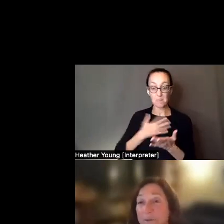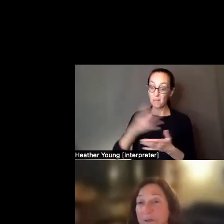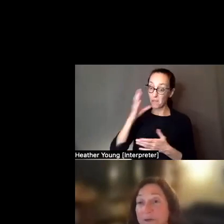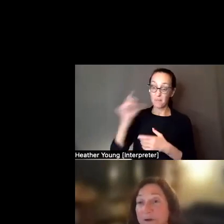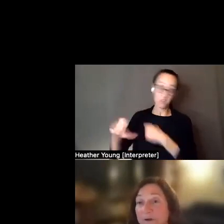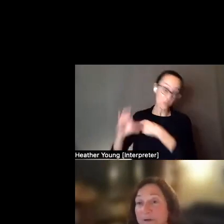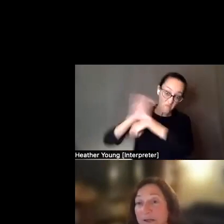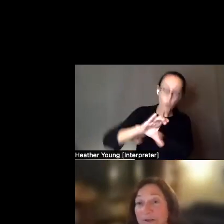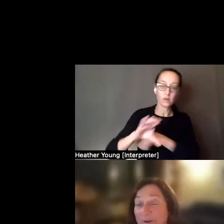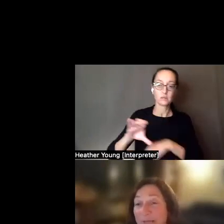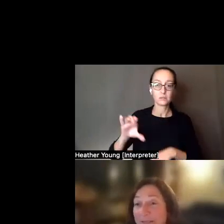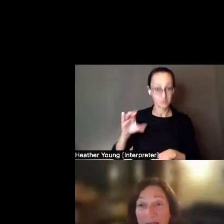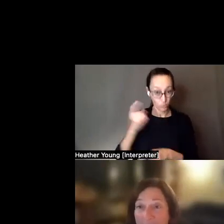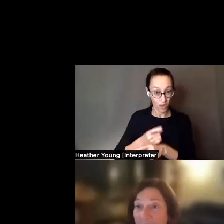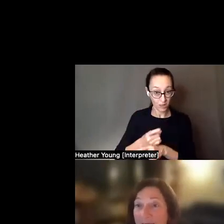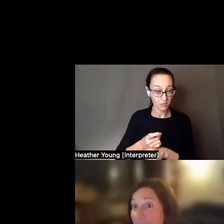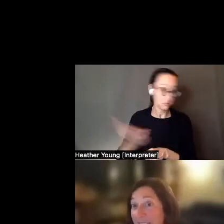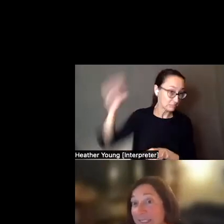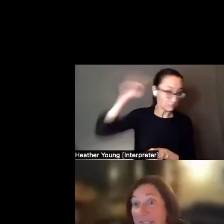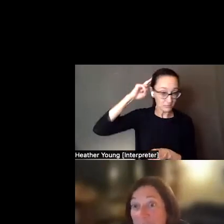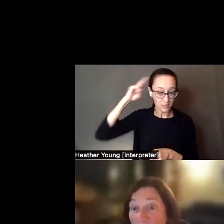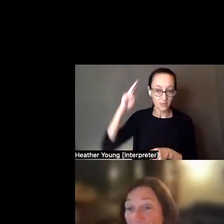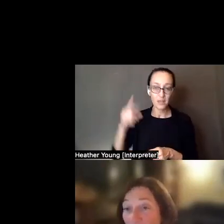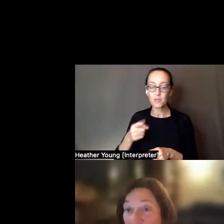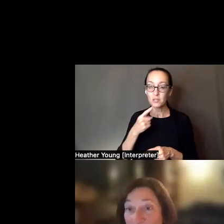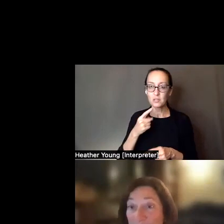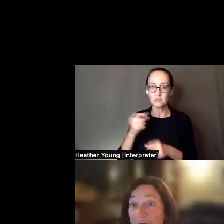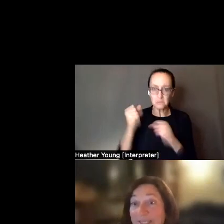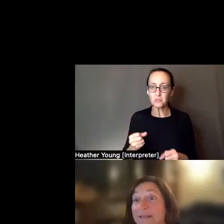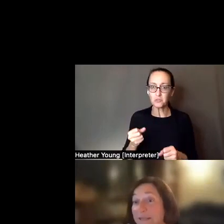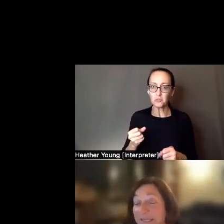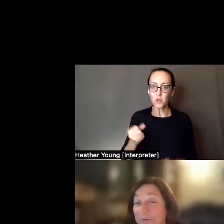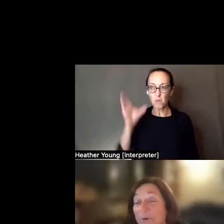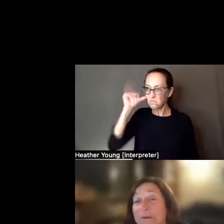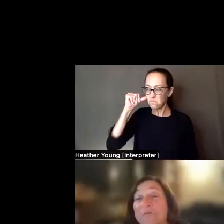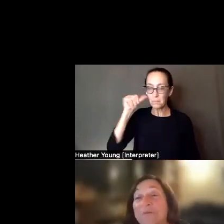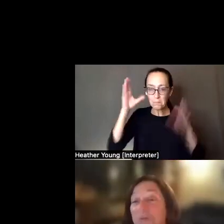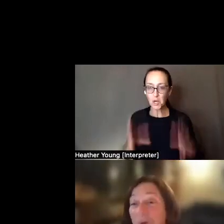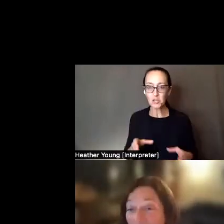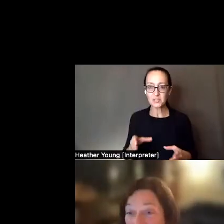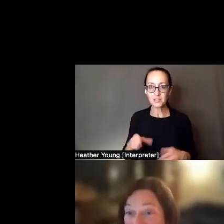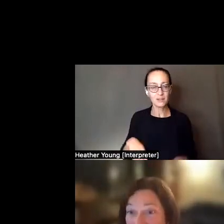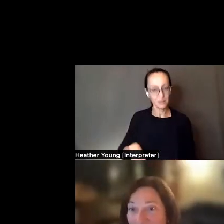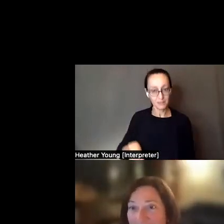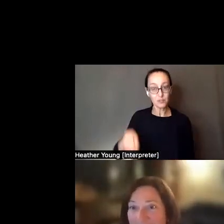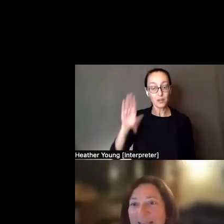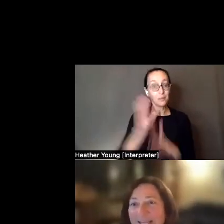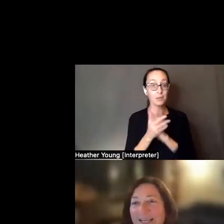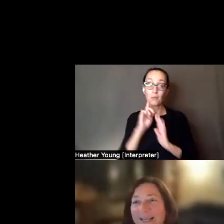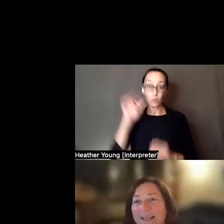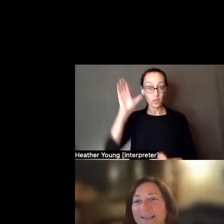to put her cochlear implants on, and she's a strong-willed person. She grew up into a strong-willed adult.